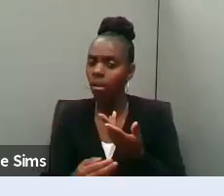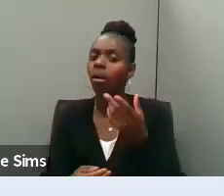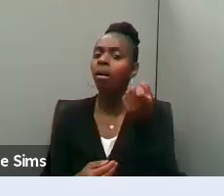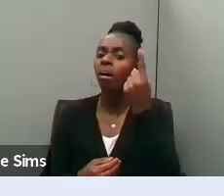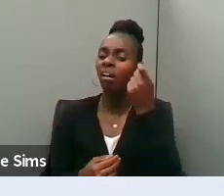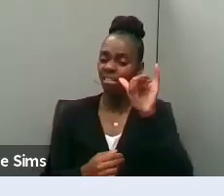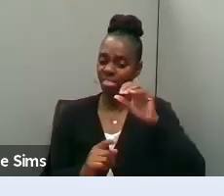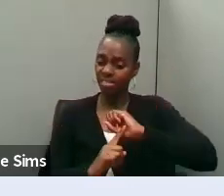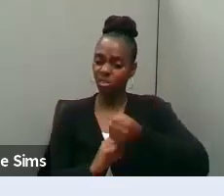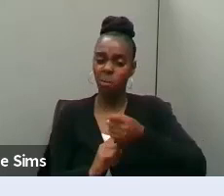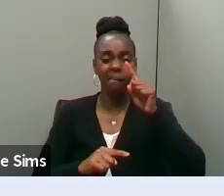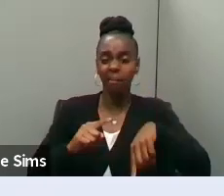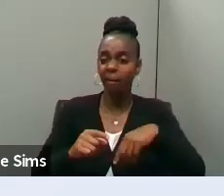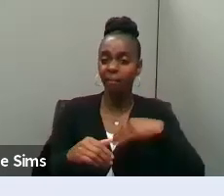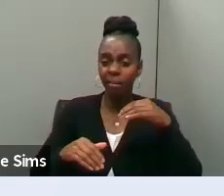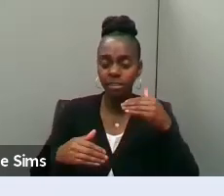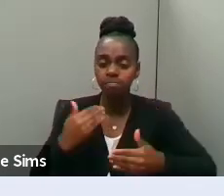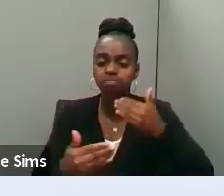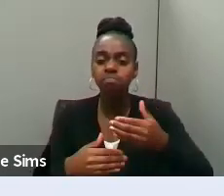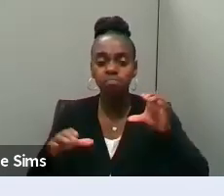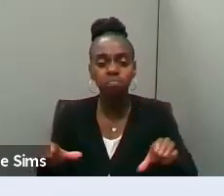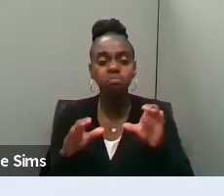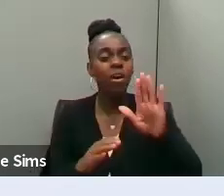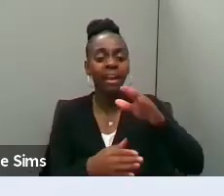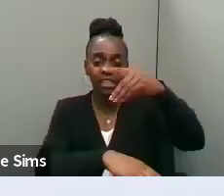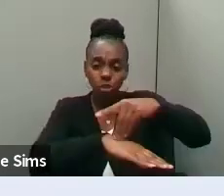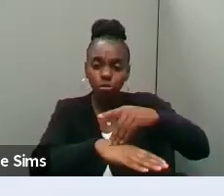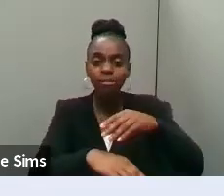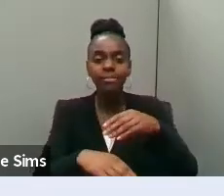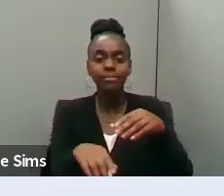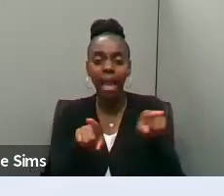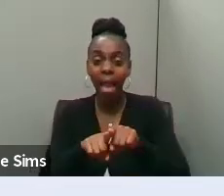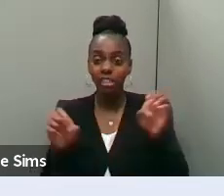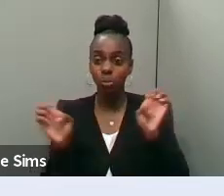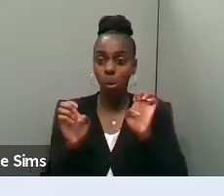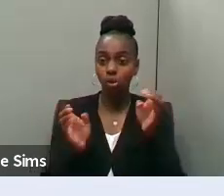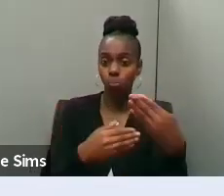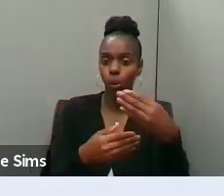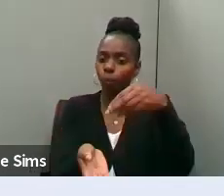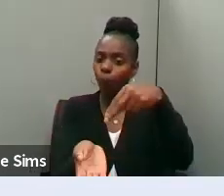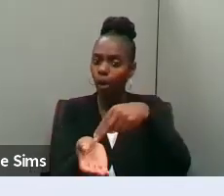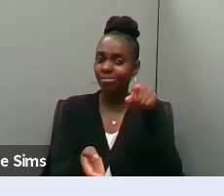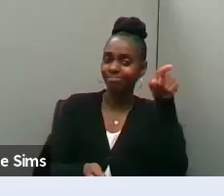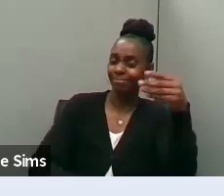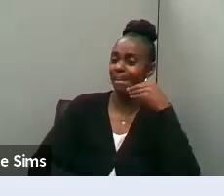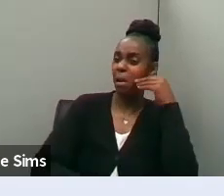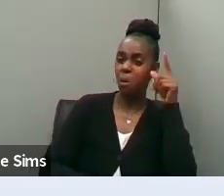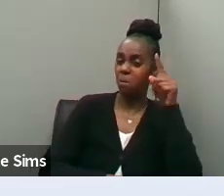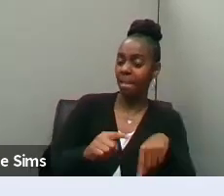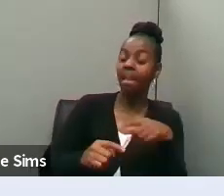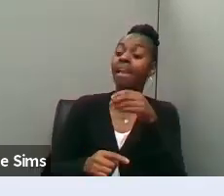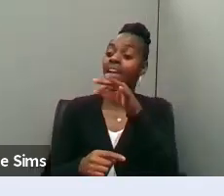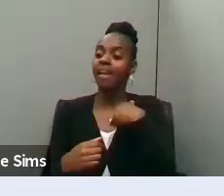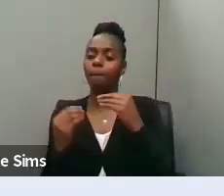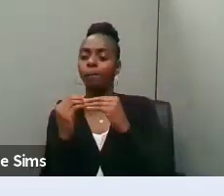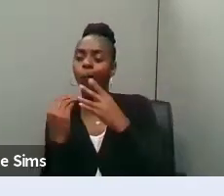couldn't perform his duties as an emergency room nurse at home, if there's other administrative tasks he